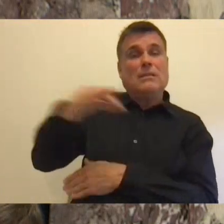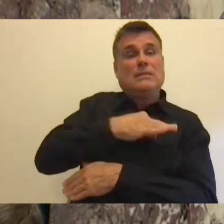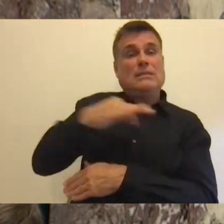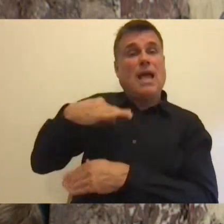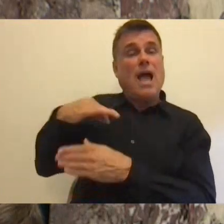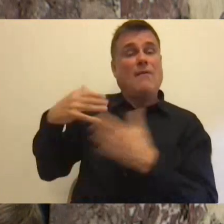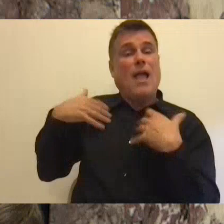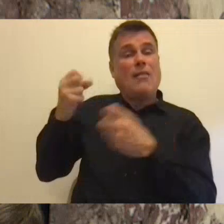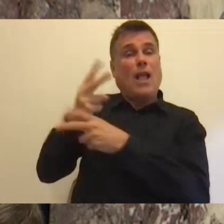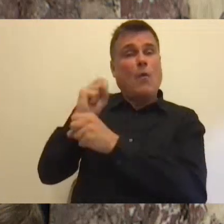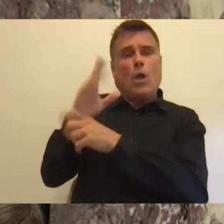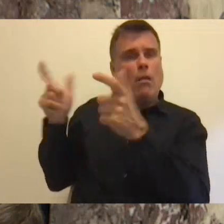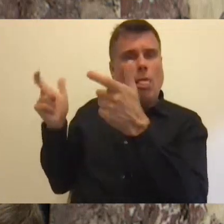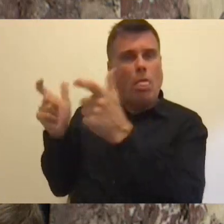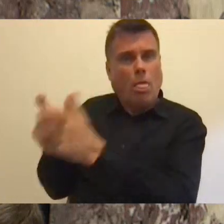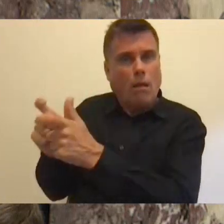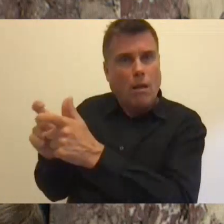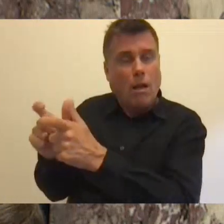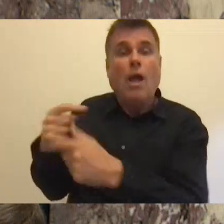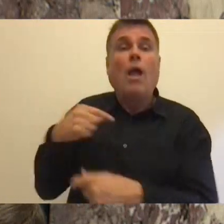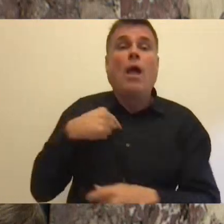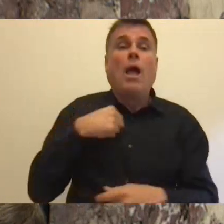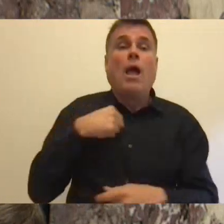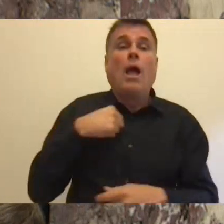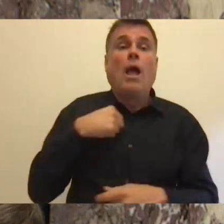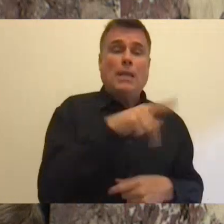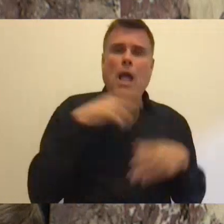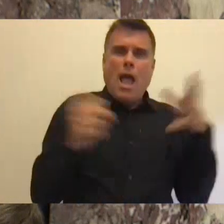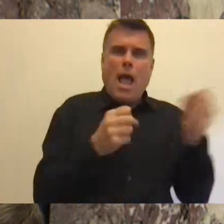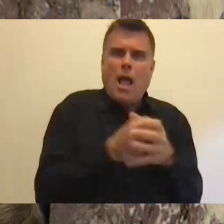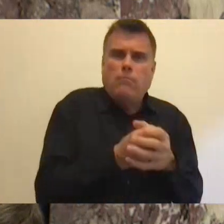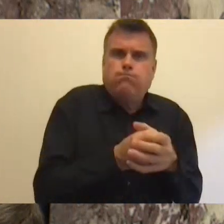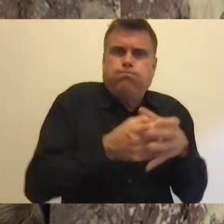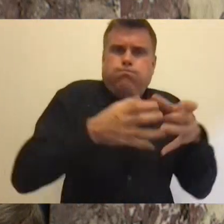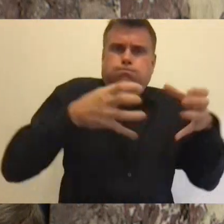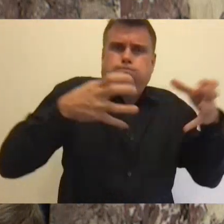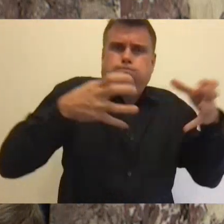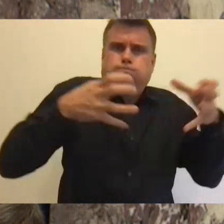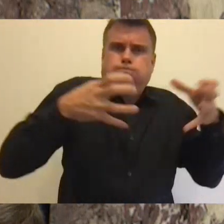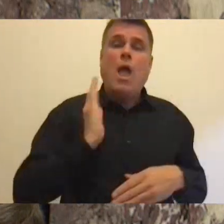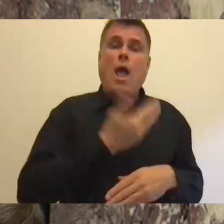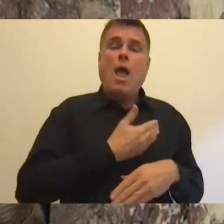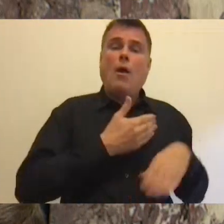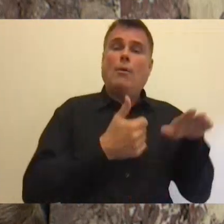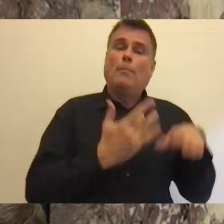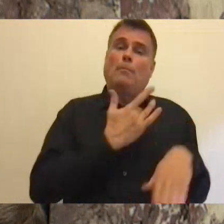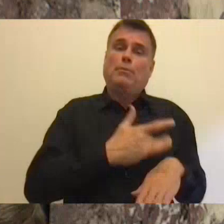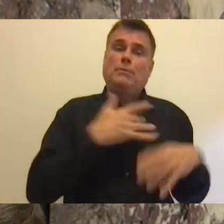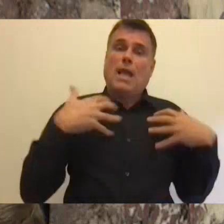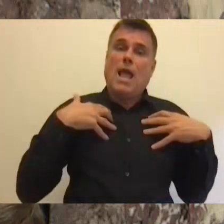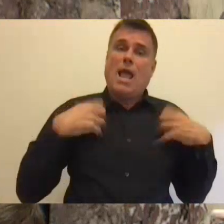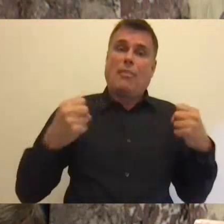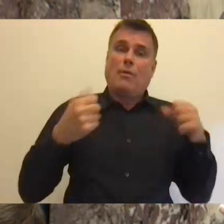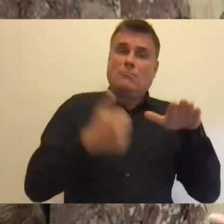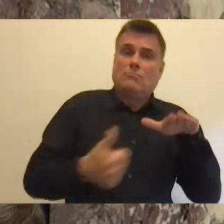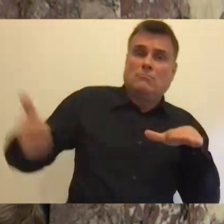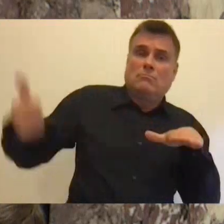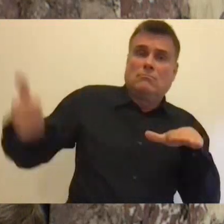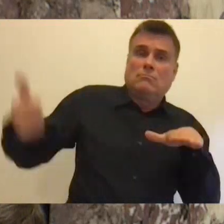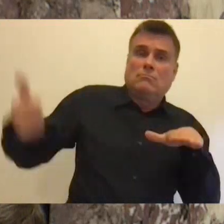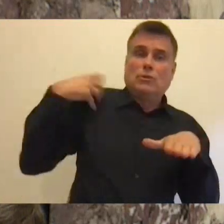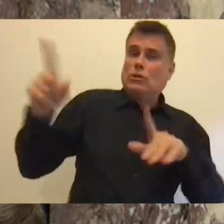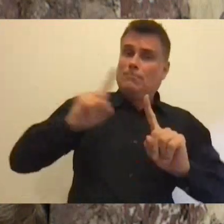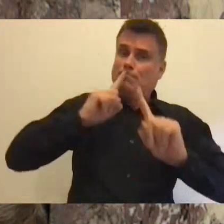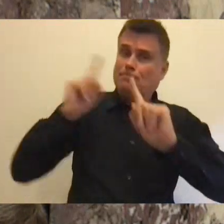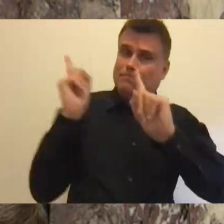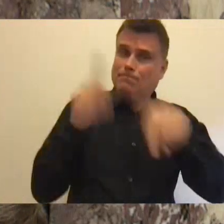around vaccines, for example, Honourable Speaker, we don't start by applauding it and calling for it and then turning around afterwards because the Conservative